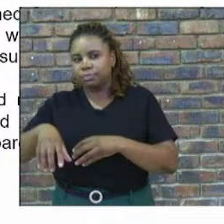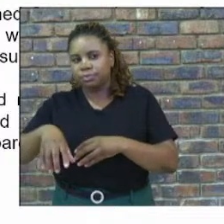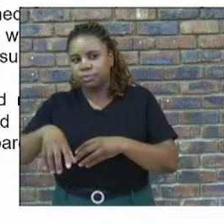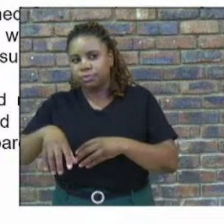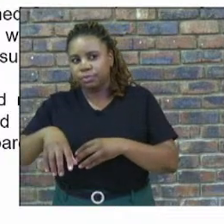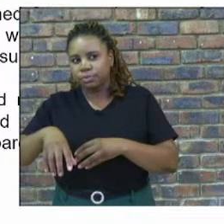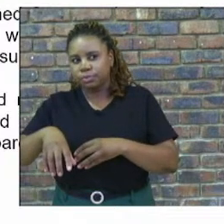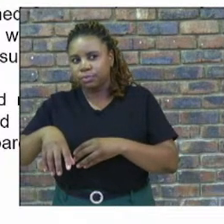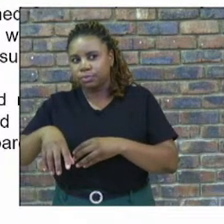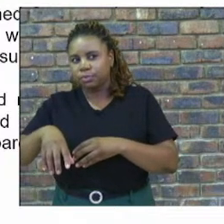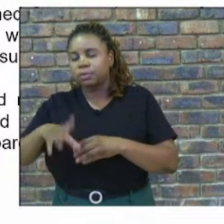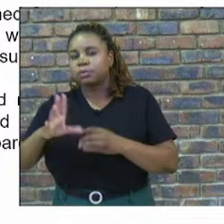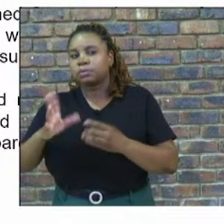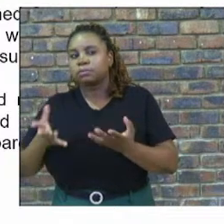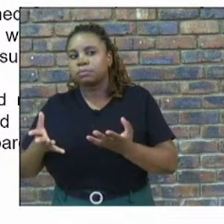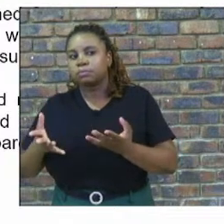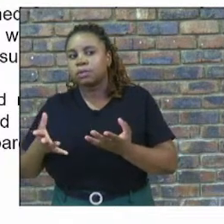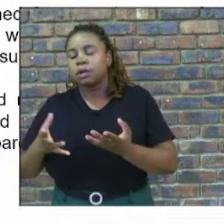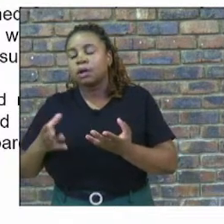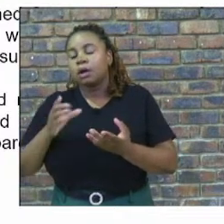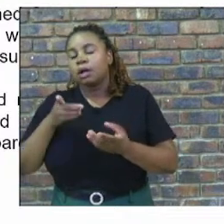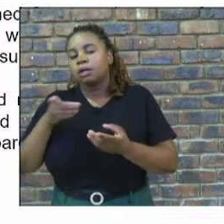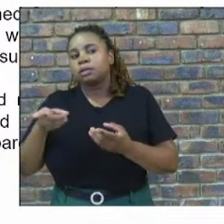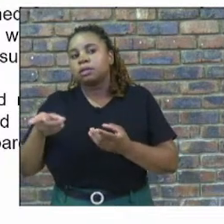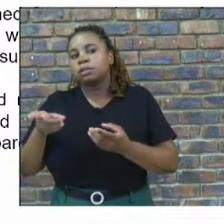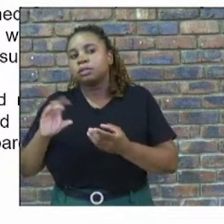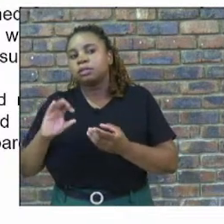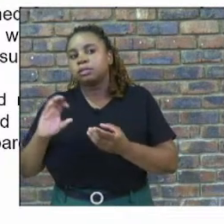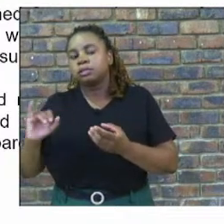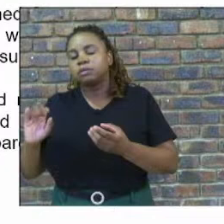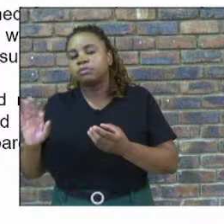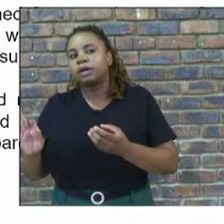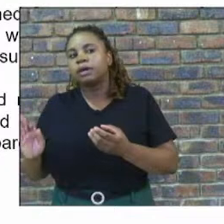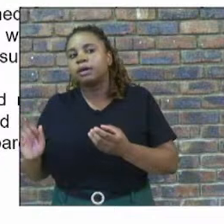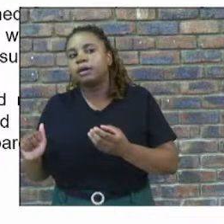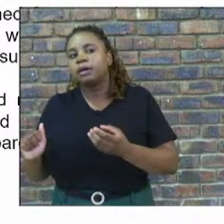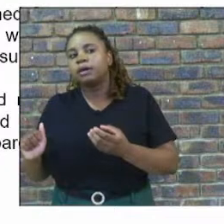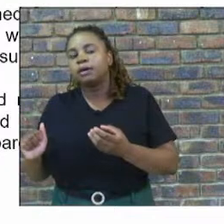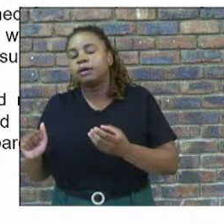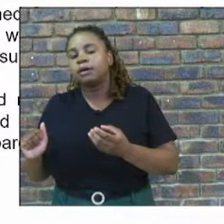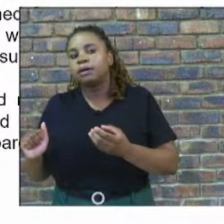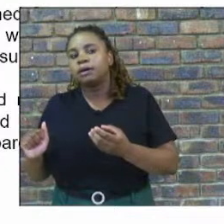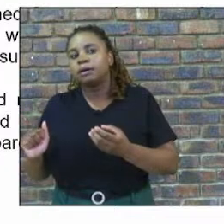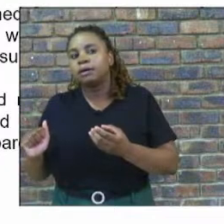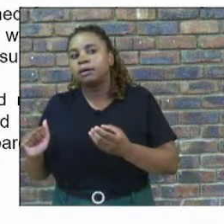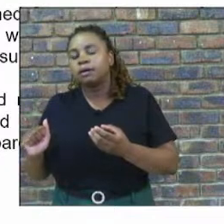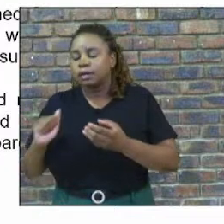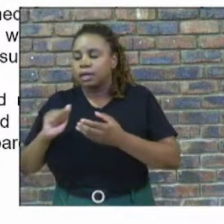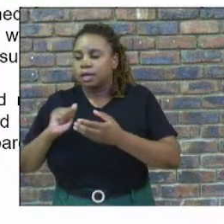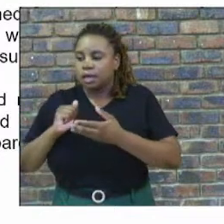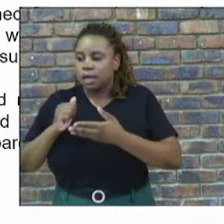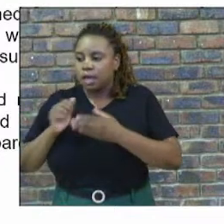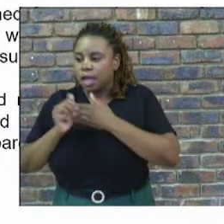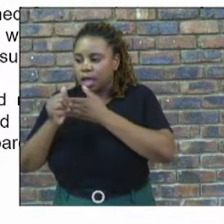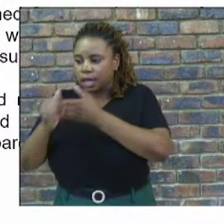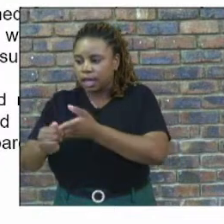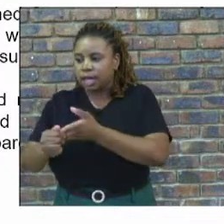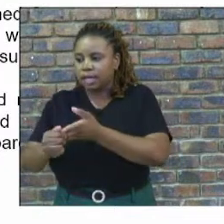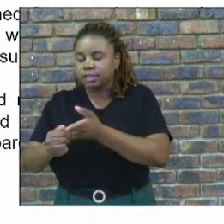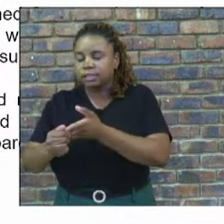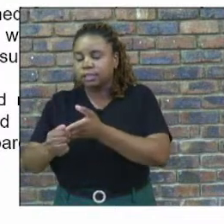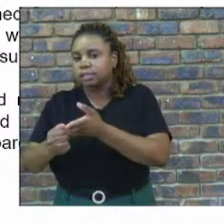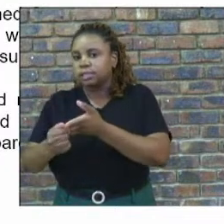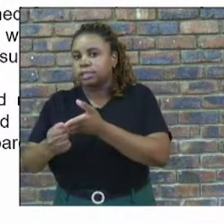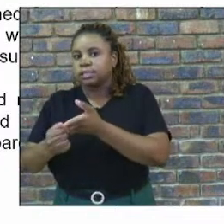of the SIDFA is also to be a leading business development entity that will drive economic transformation and